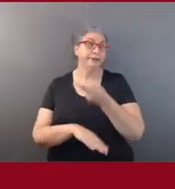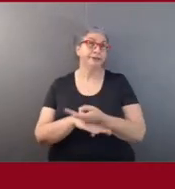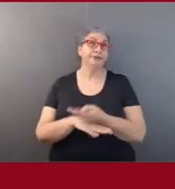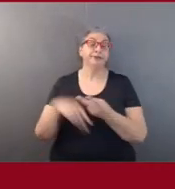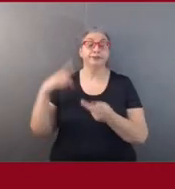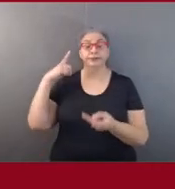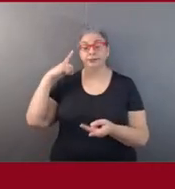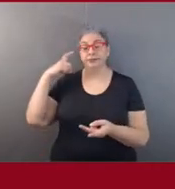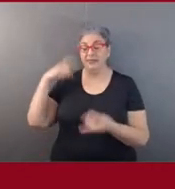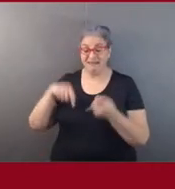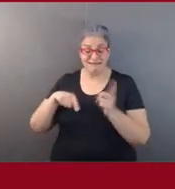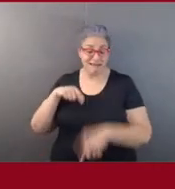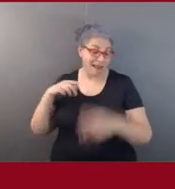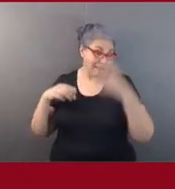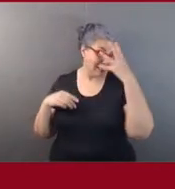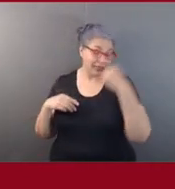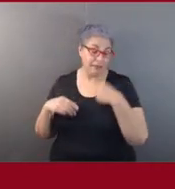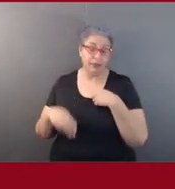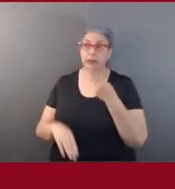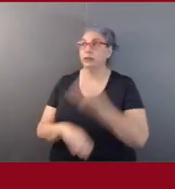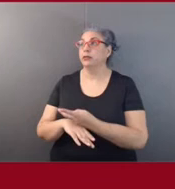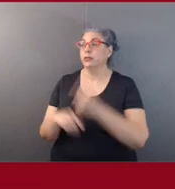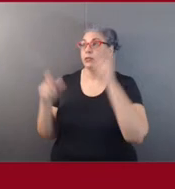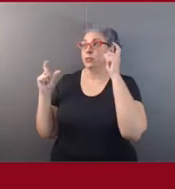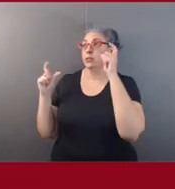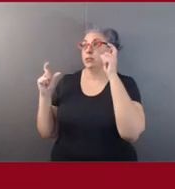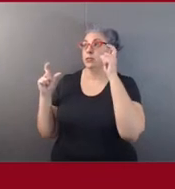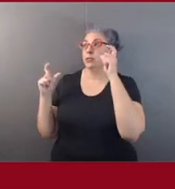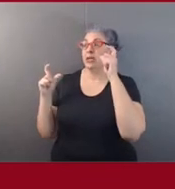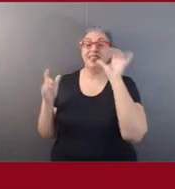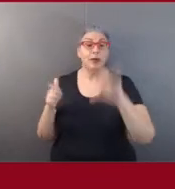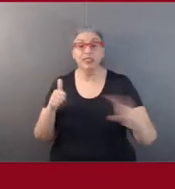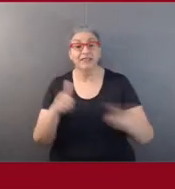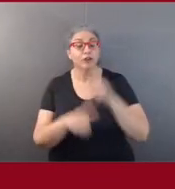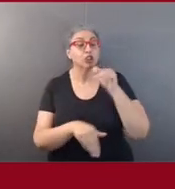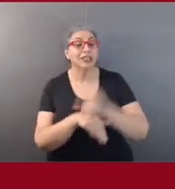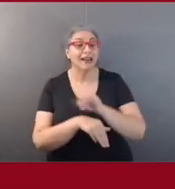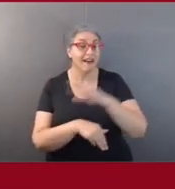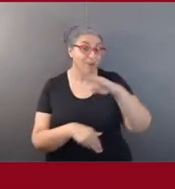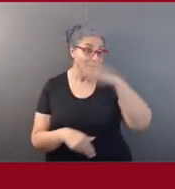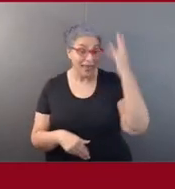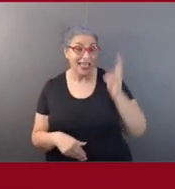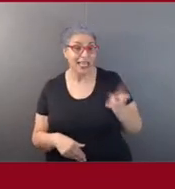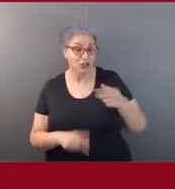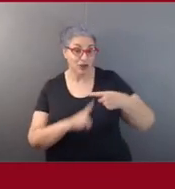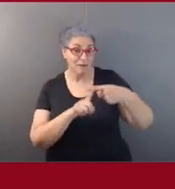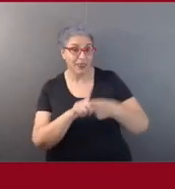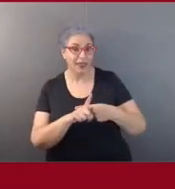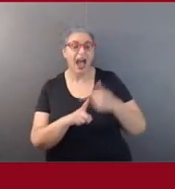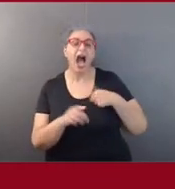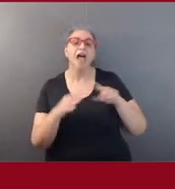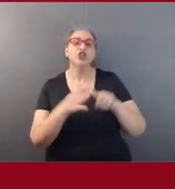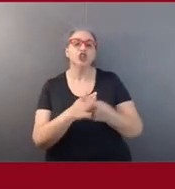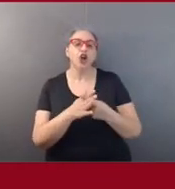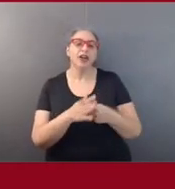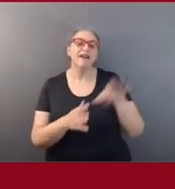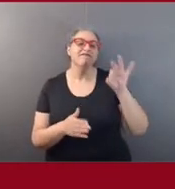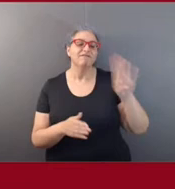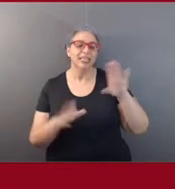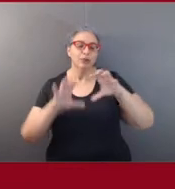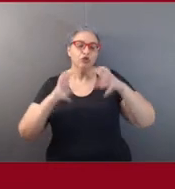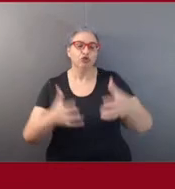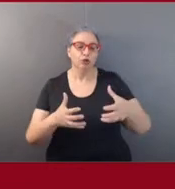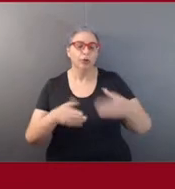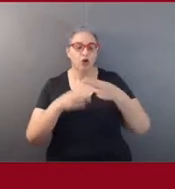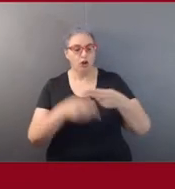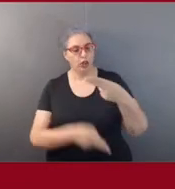Black History, where I decided to create a Facebook group, which became Hue, of just 27 people that I could identify that were people of